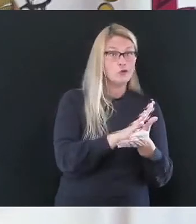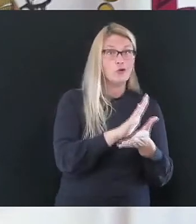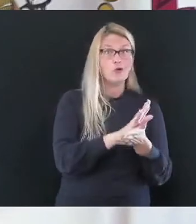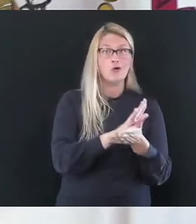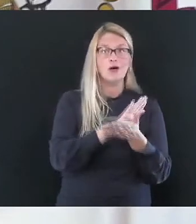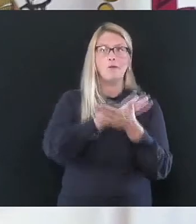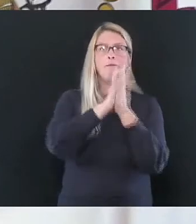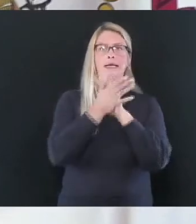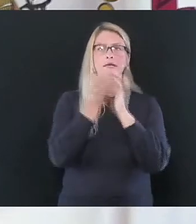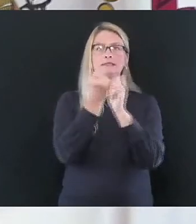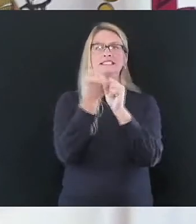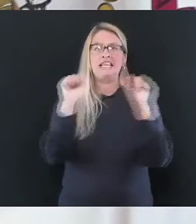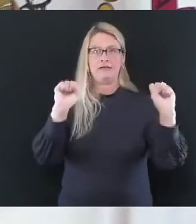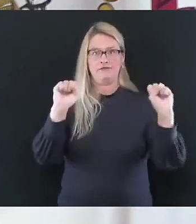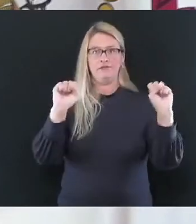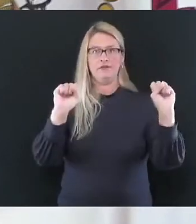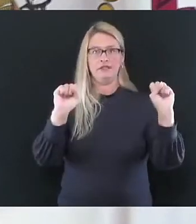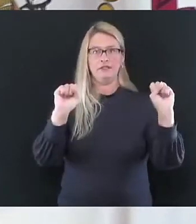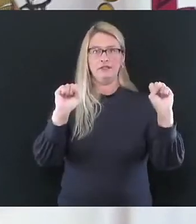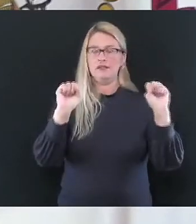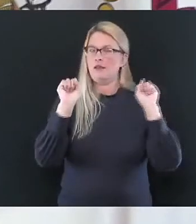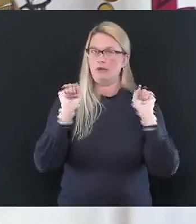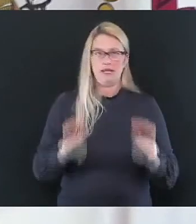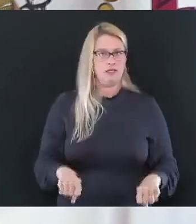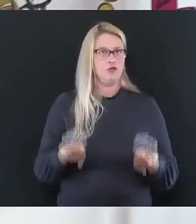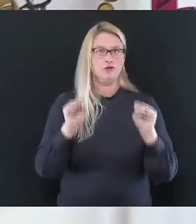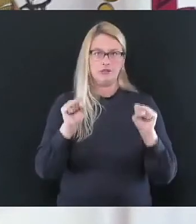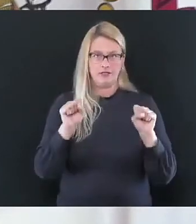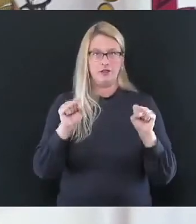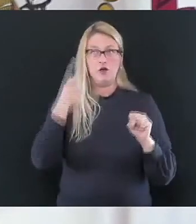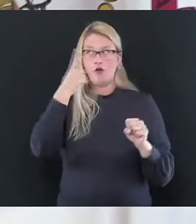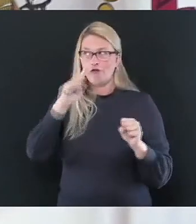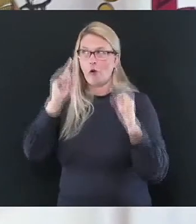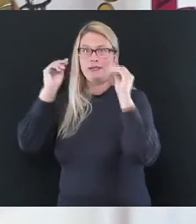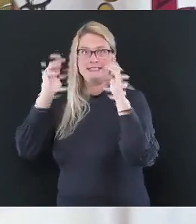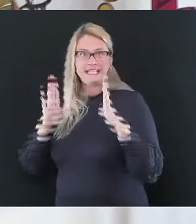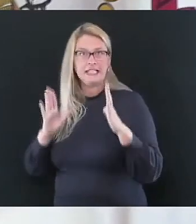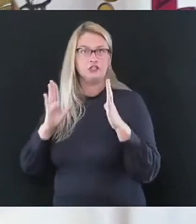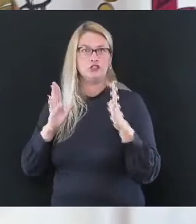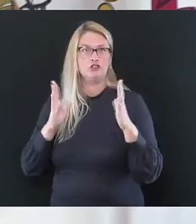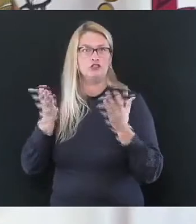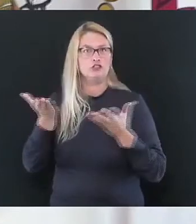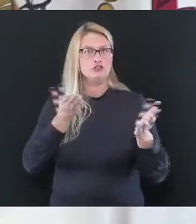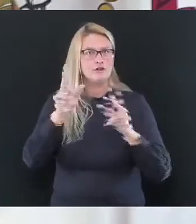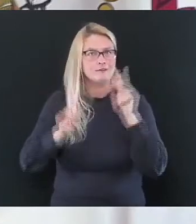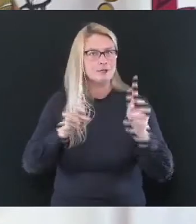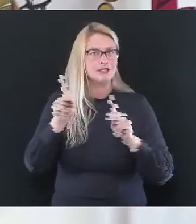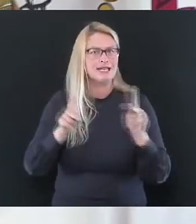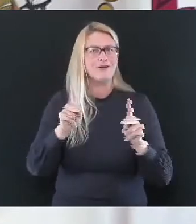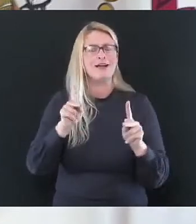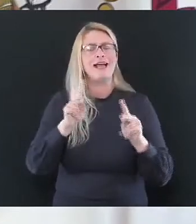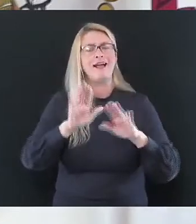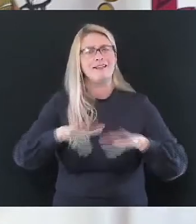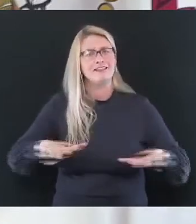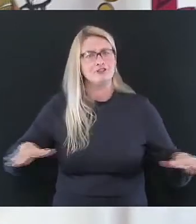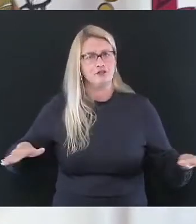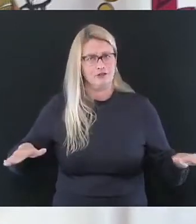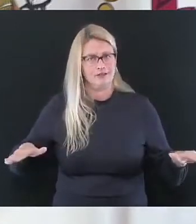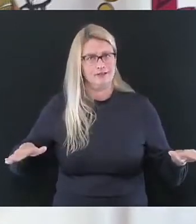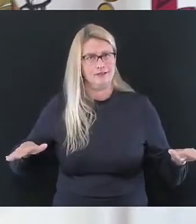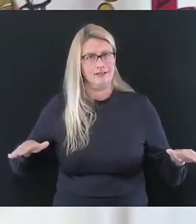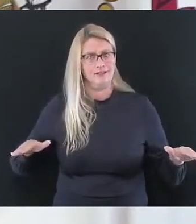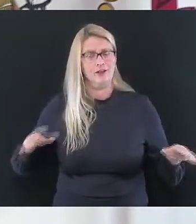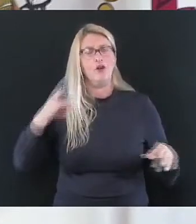safest place that we can be for our teachers, our service personnel, our kids. For crying